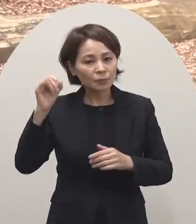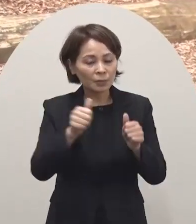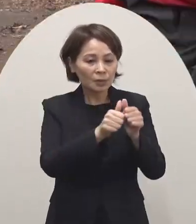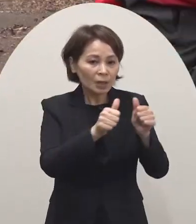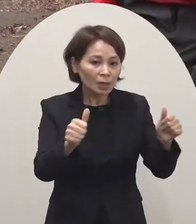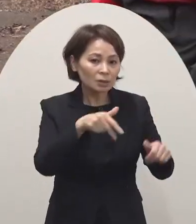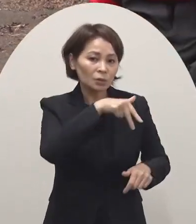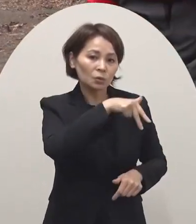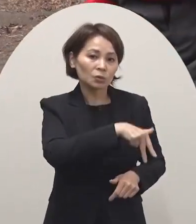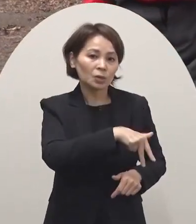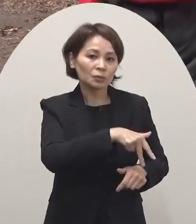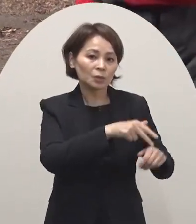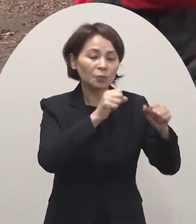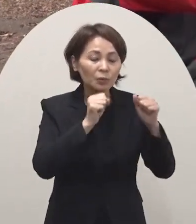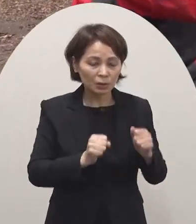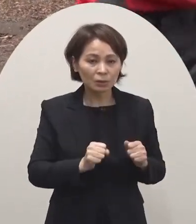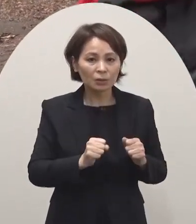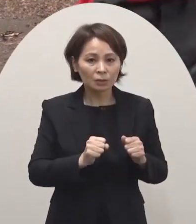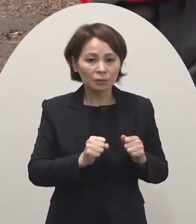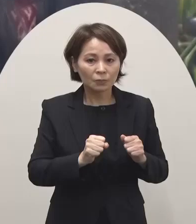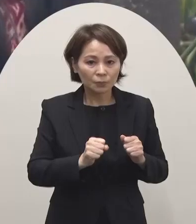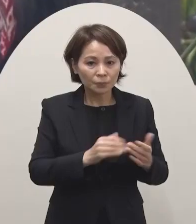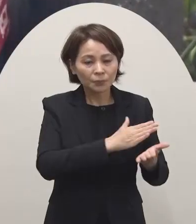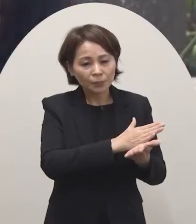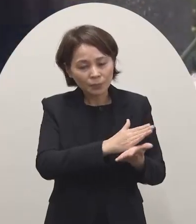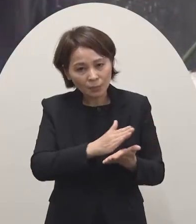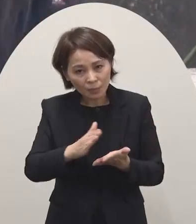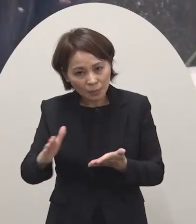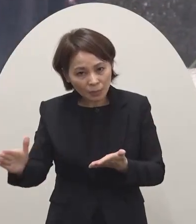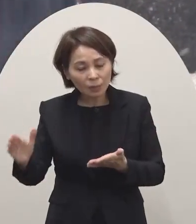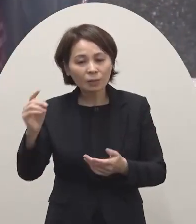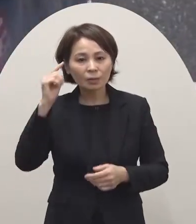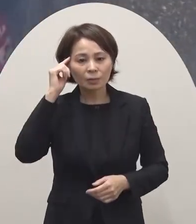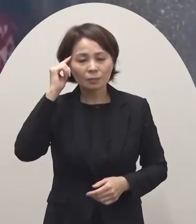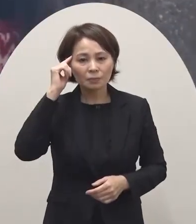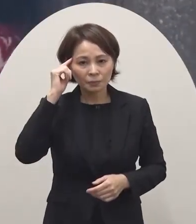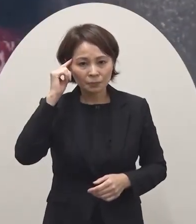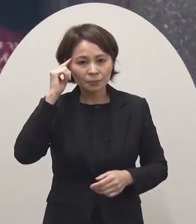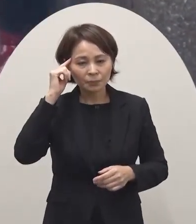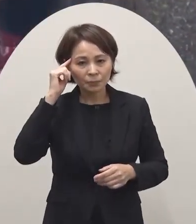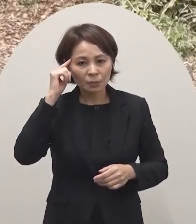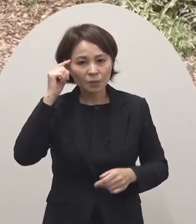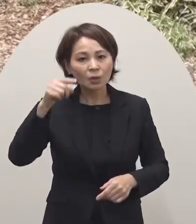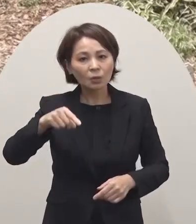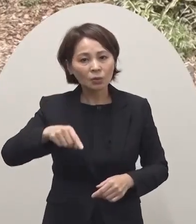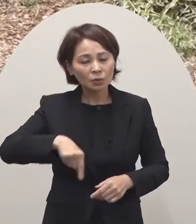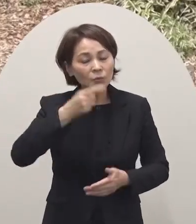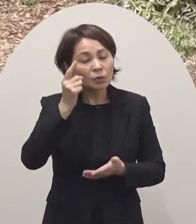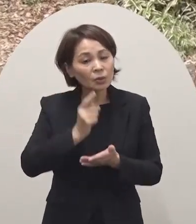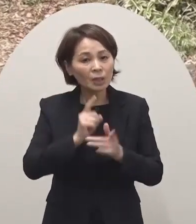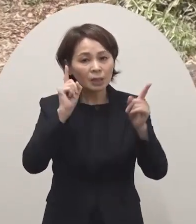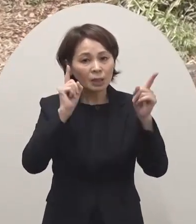moms, eh? There are also male staffs and others, so there is a wide range of people here.